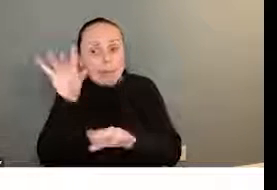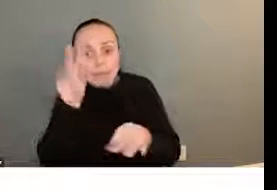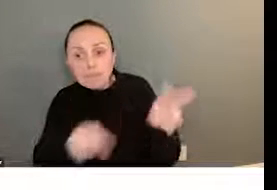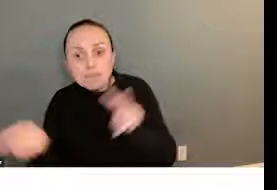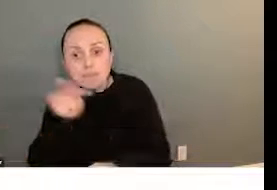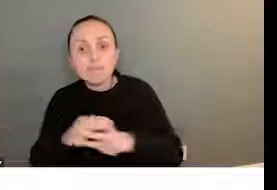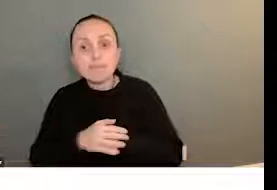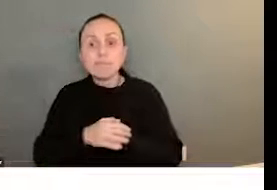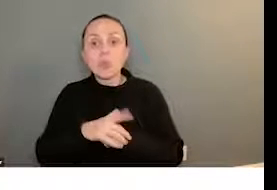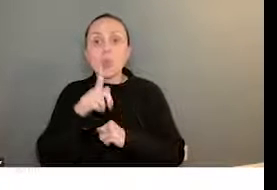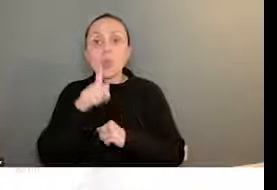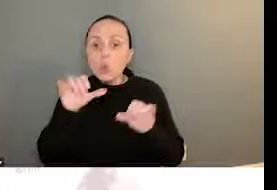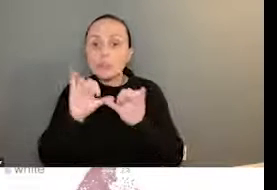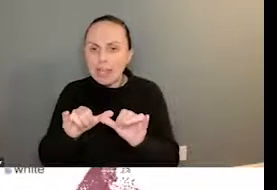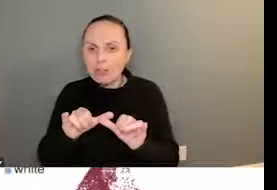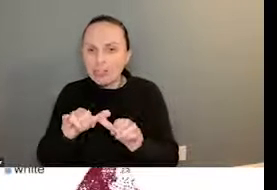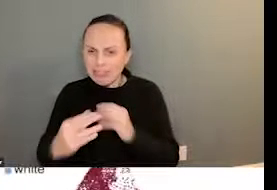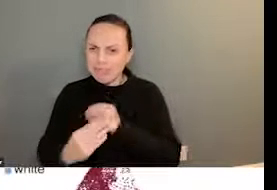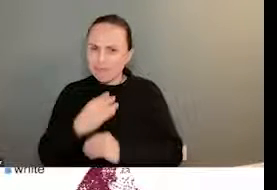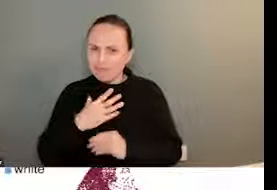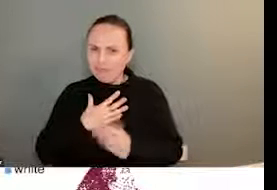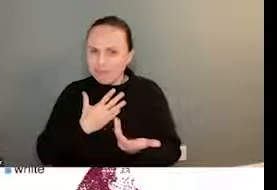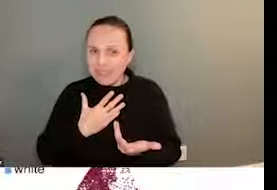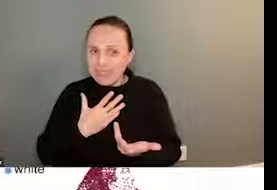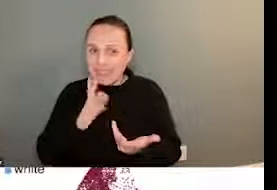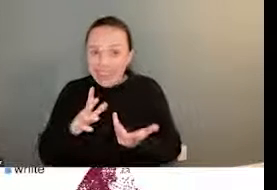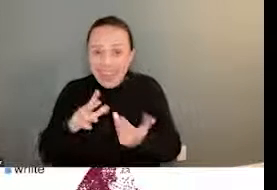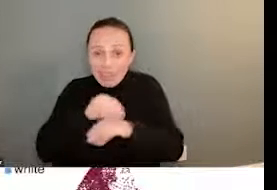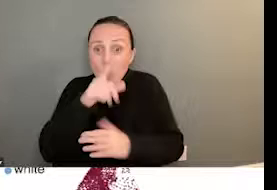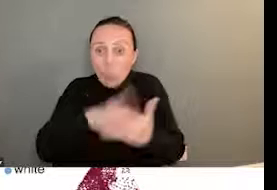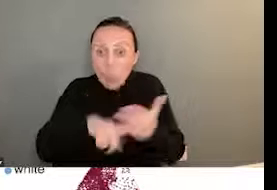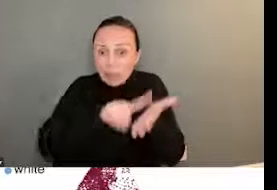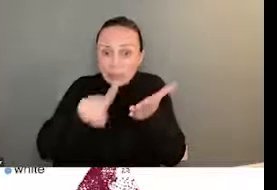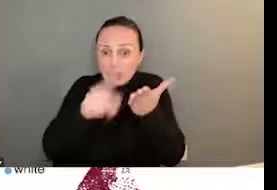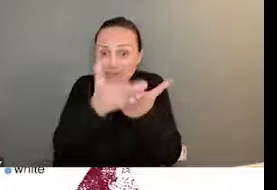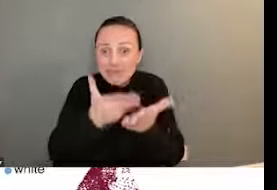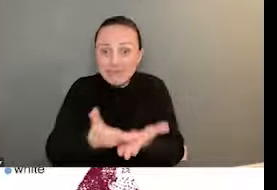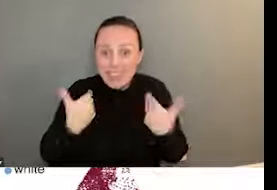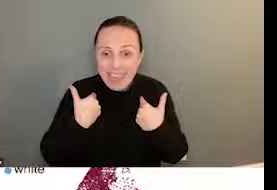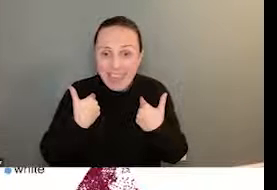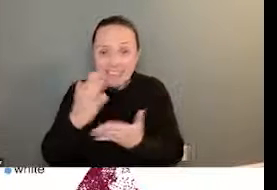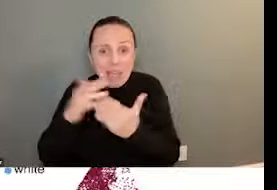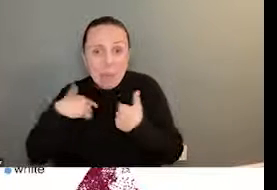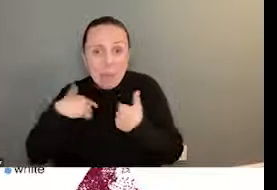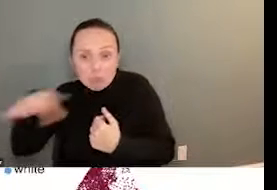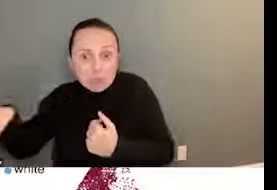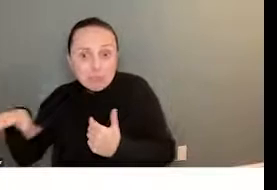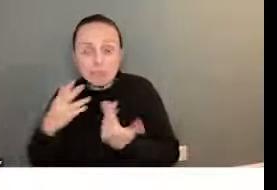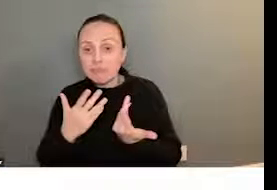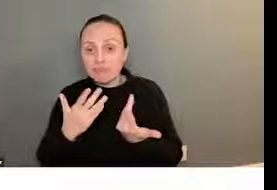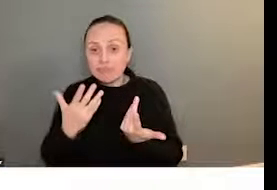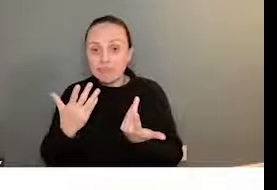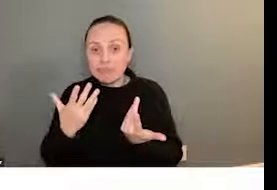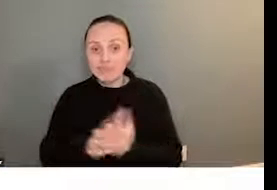is doing the measurement. That influences what data exists where. We're going to get back to that point here in a little